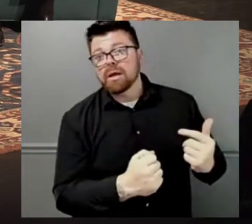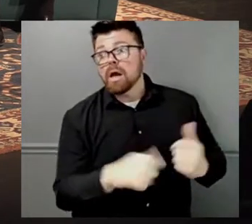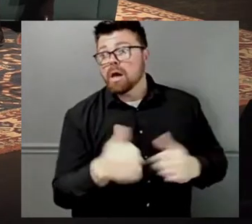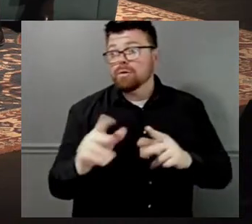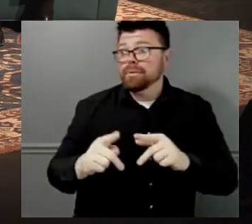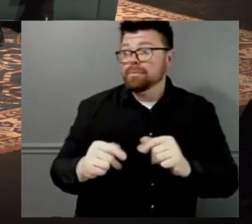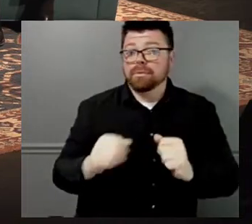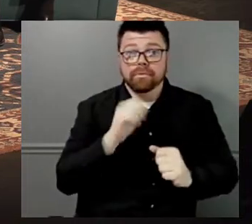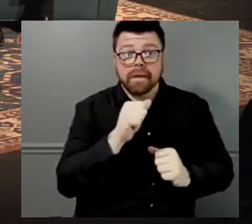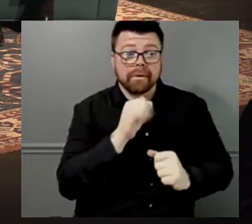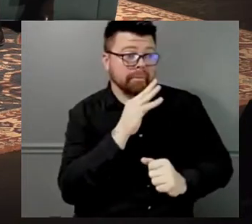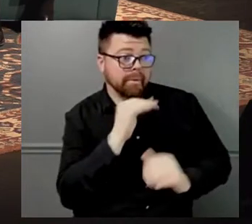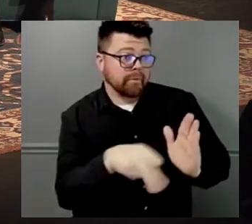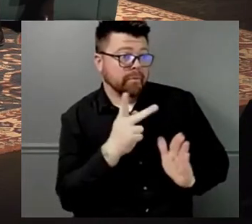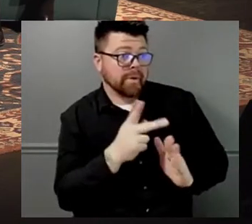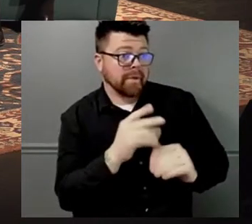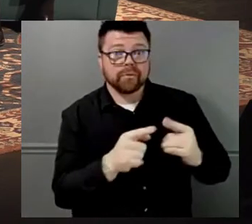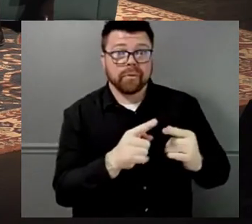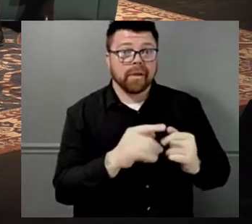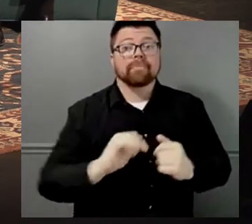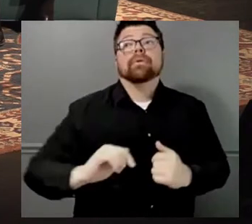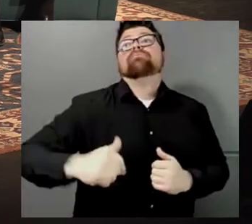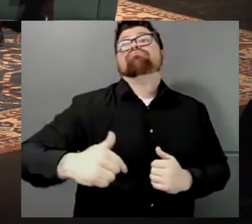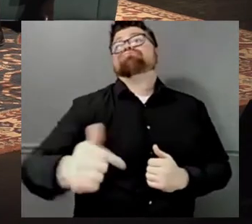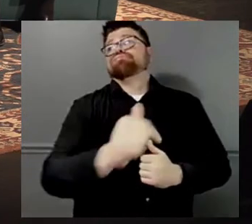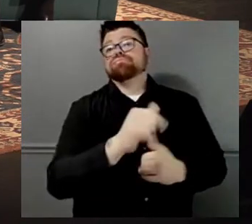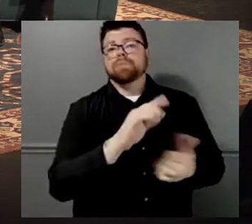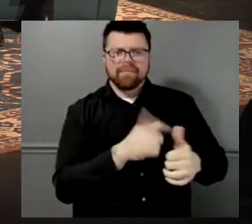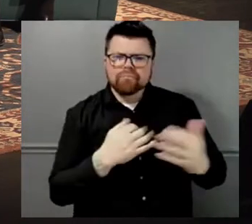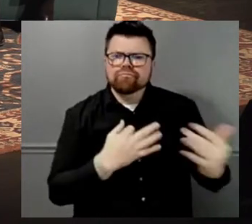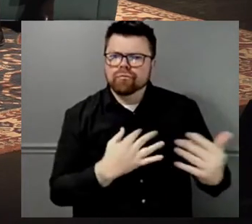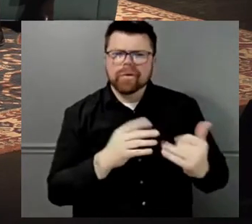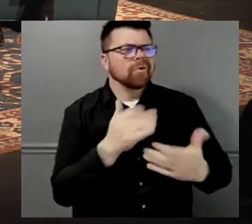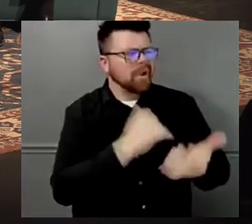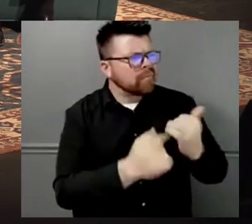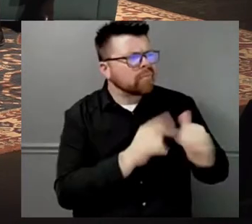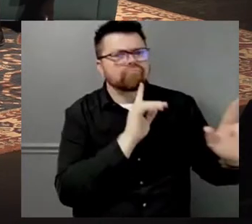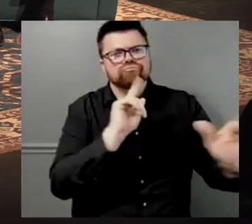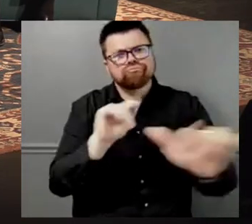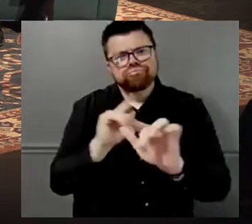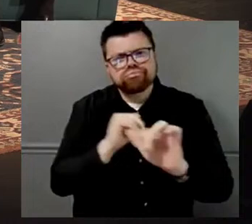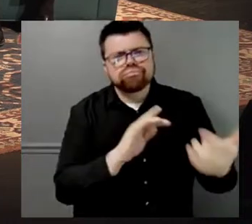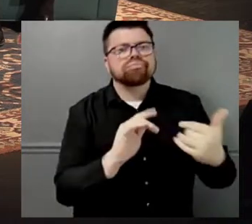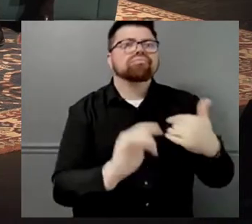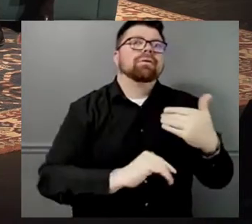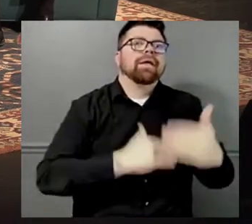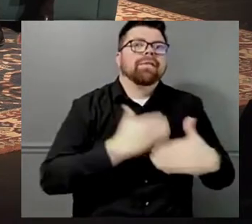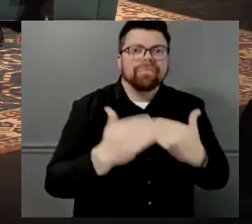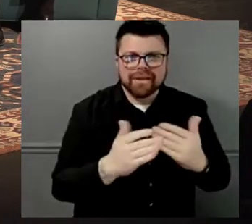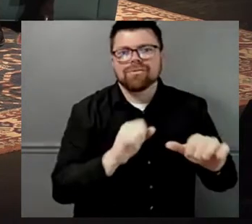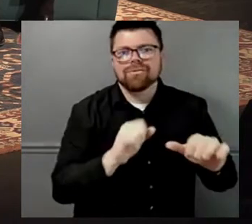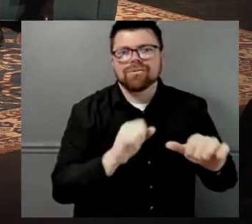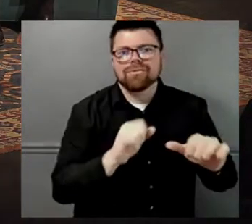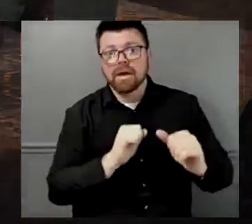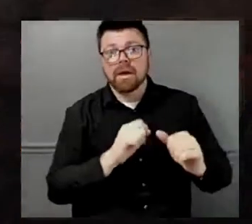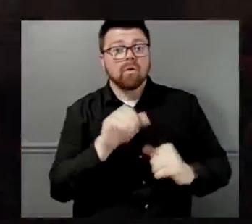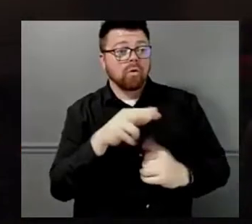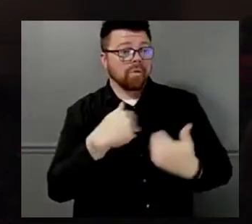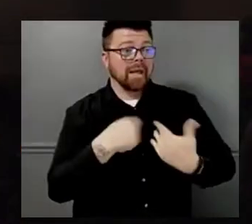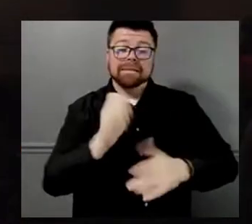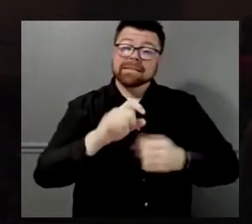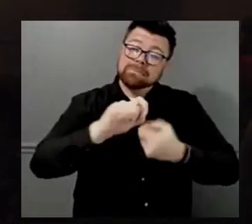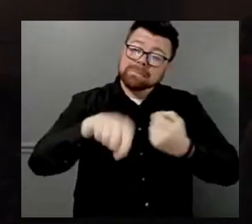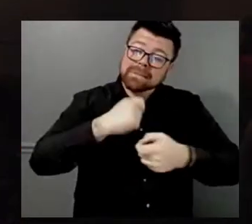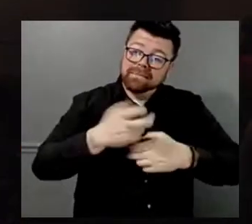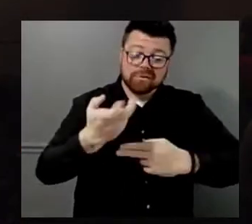before everyone's spoken once, that we sit in these seats that are not just assigned seats, but in a sense, inherited seats, seats that